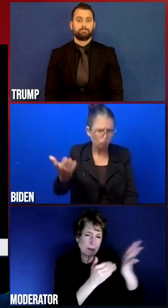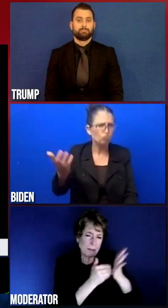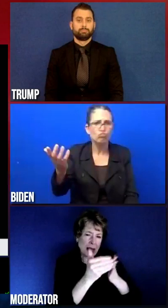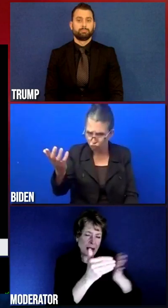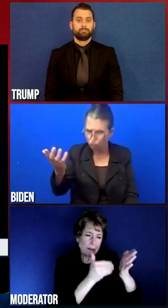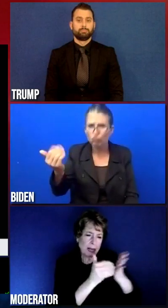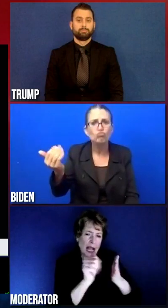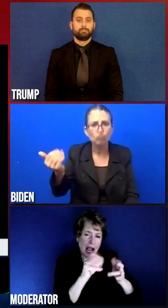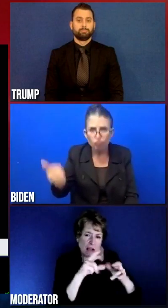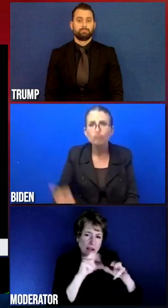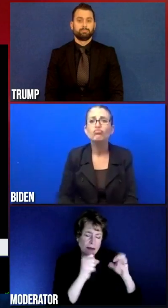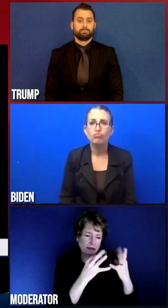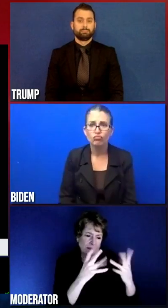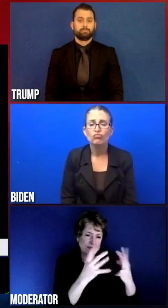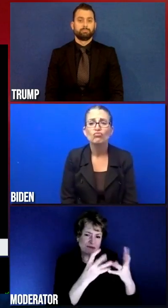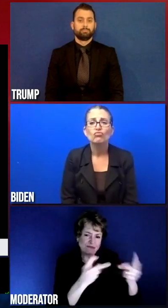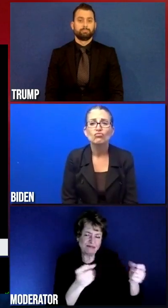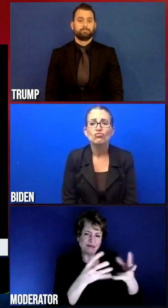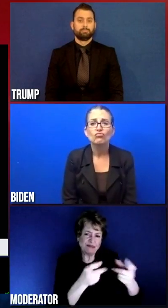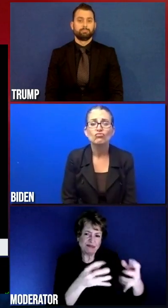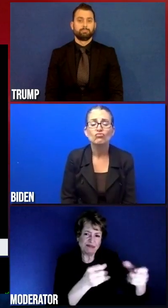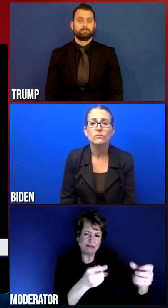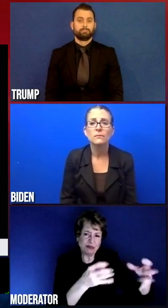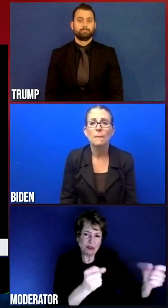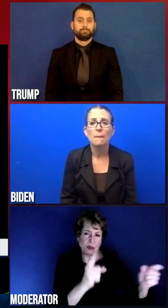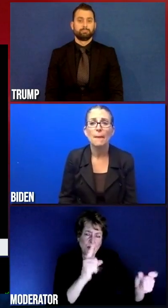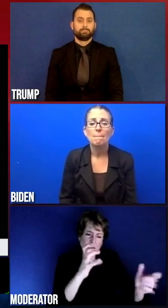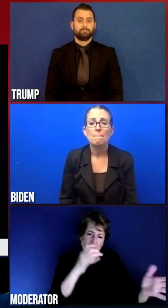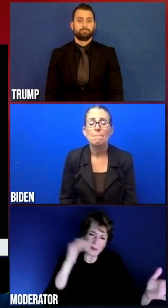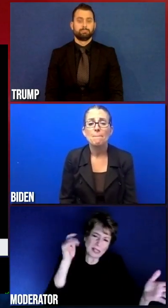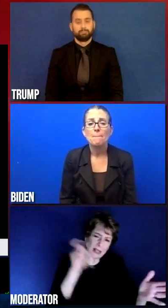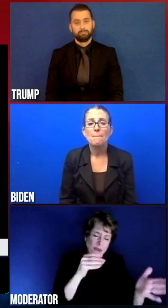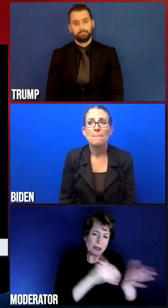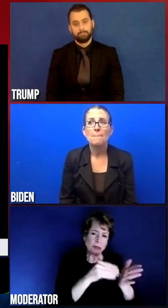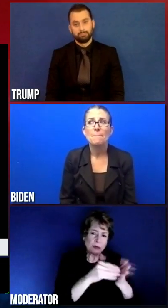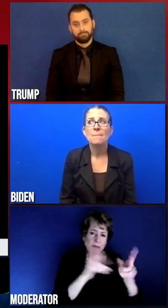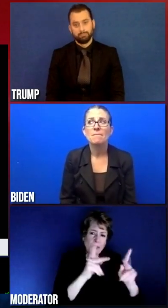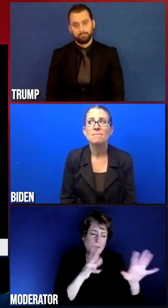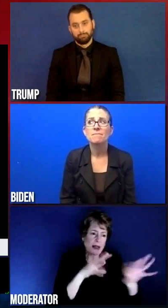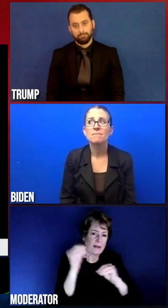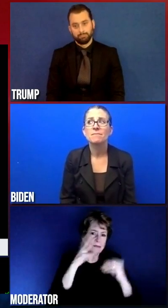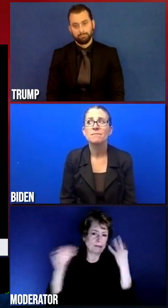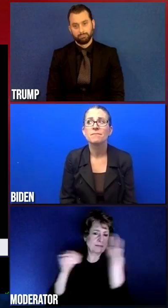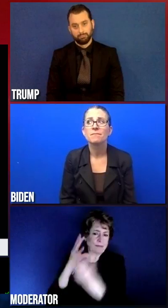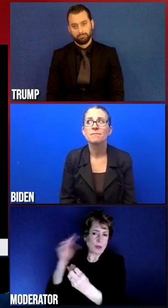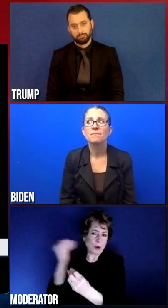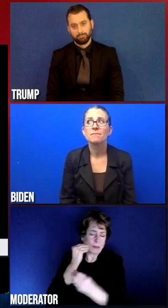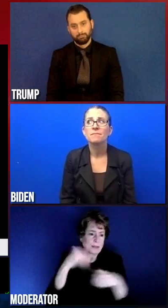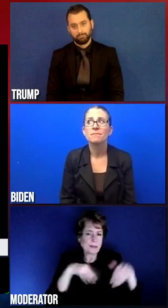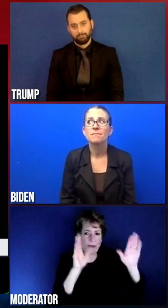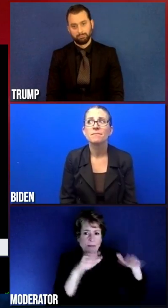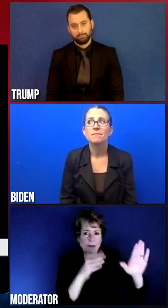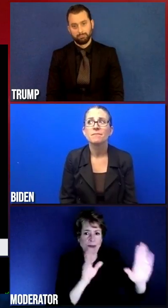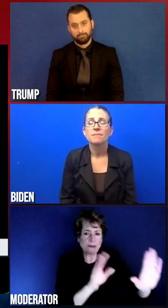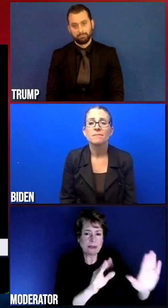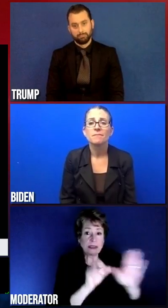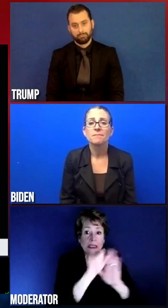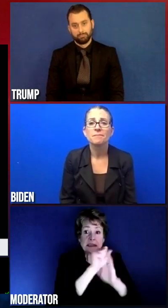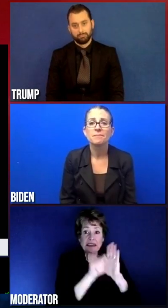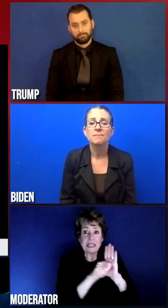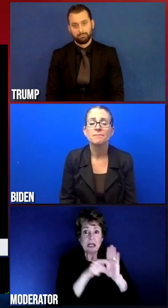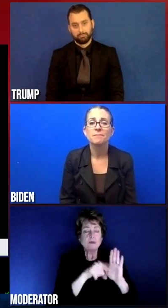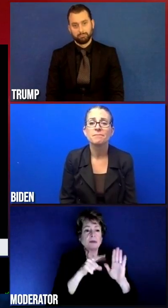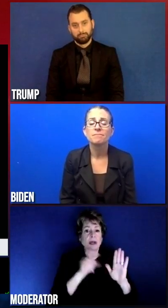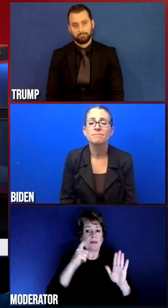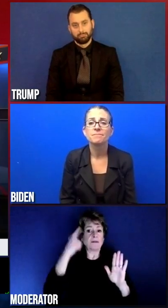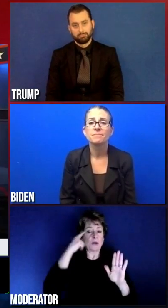hundreds of thousands of people. When state officials there blame the fires on climate change, Mr. President, you said, I don't think the